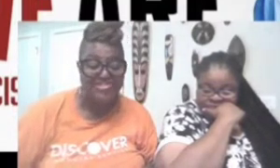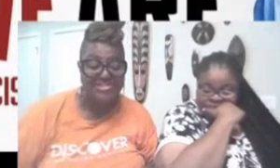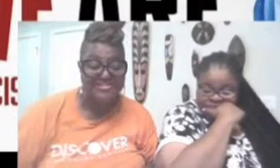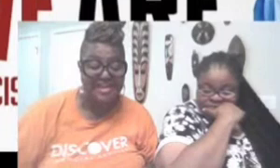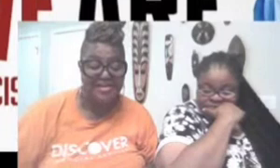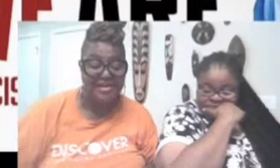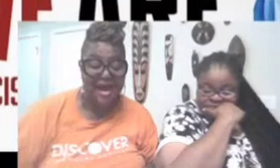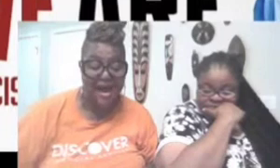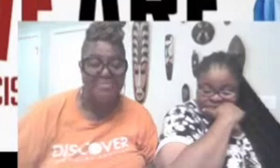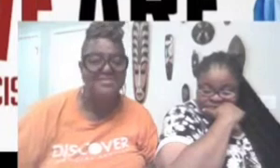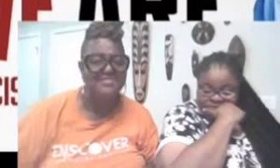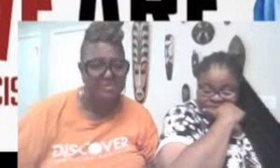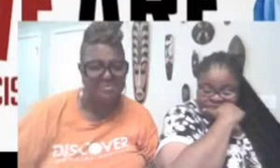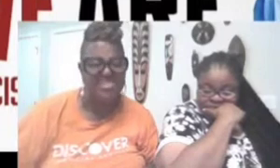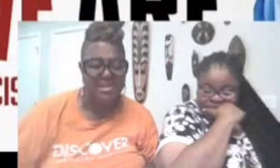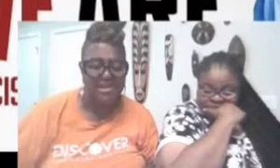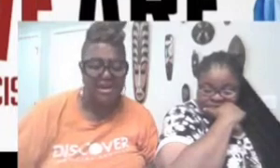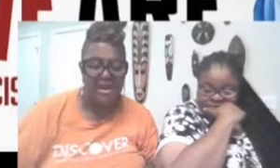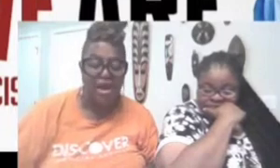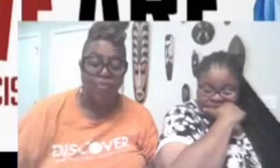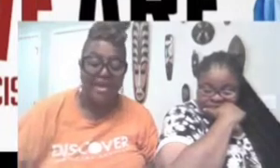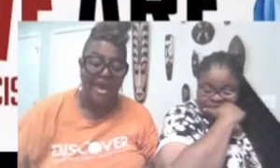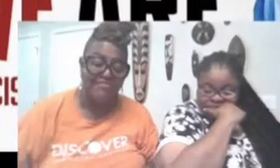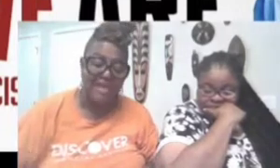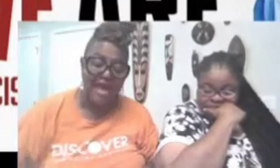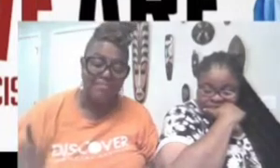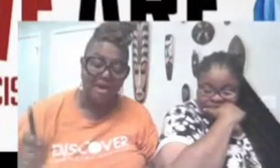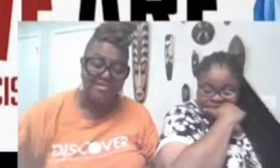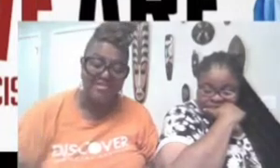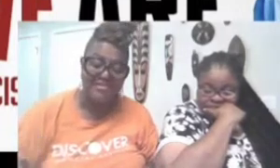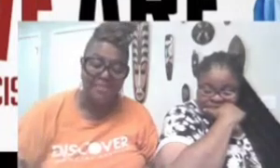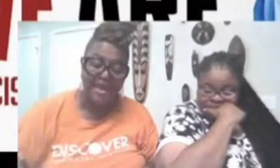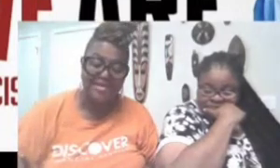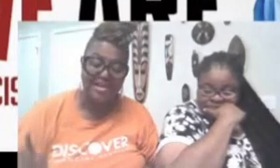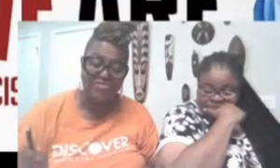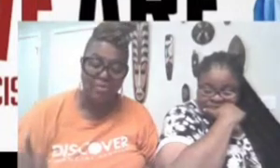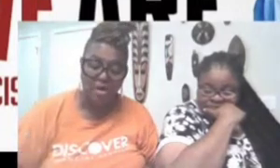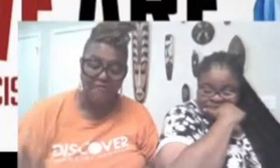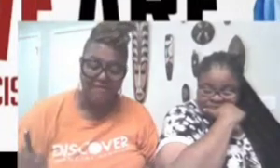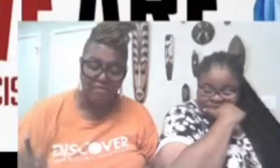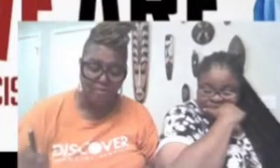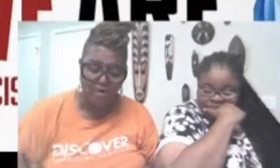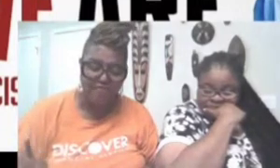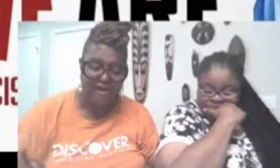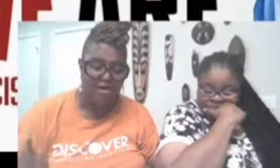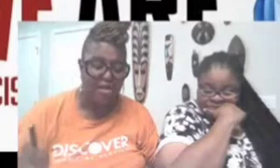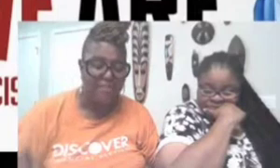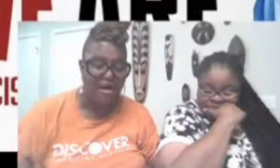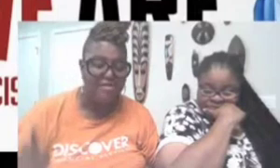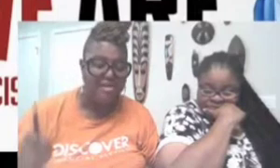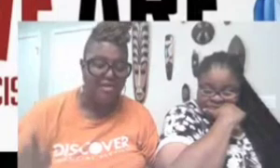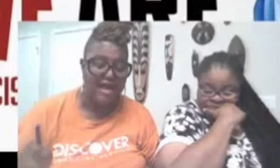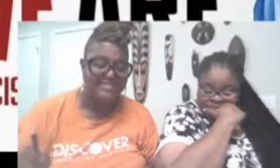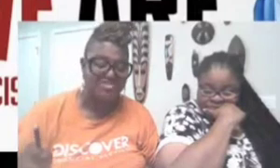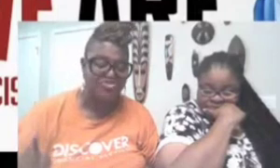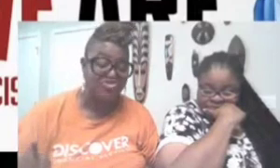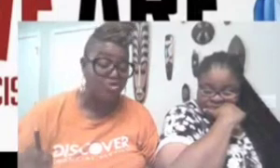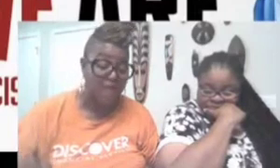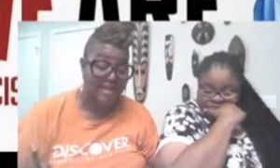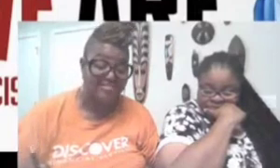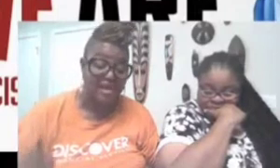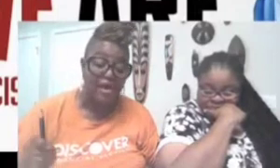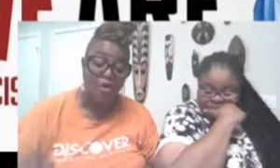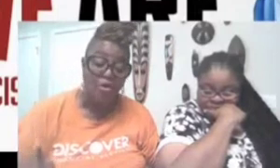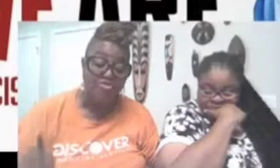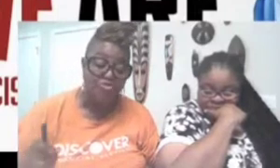relations and a common sympathy. We have not participated in the warfare warfare upon their constitutional